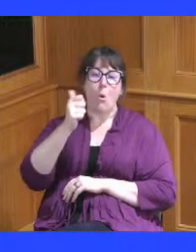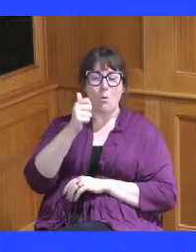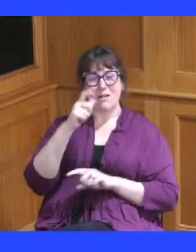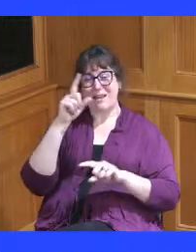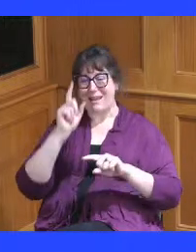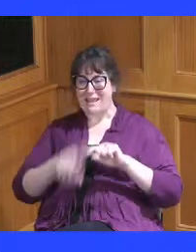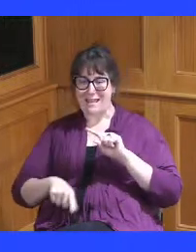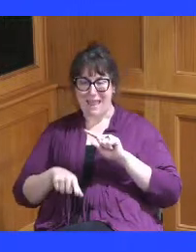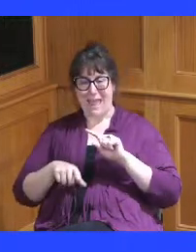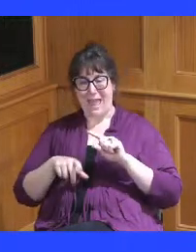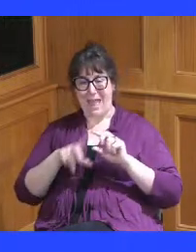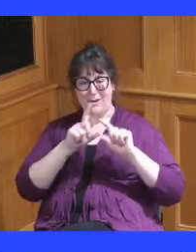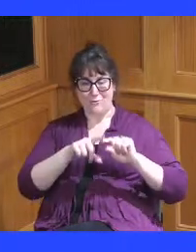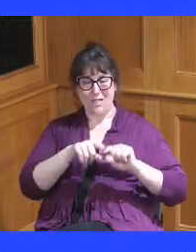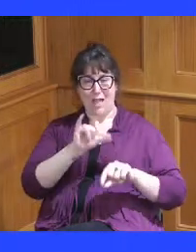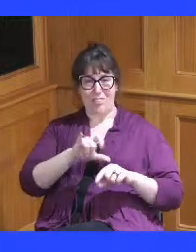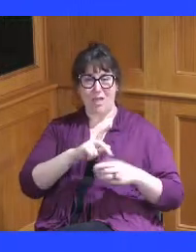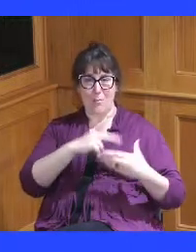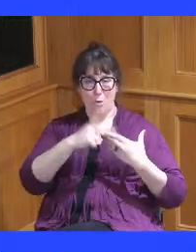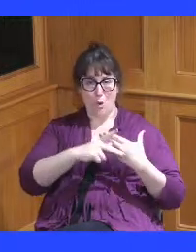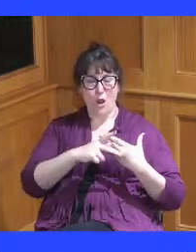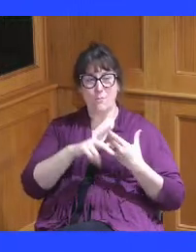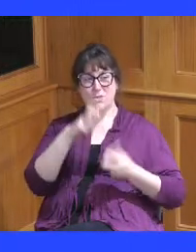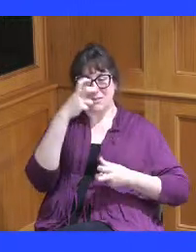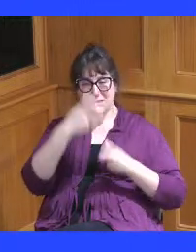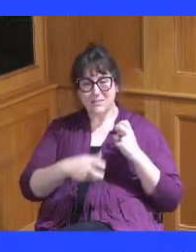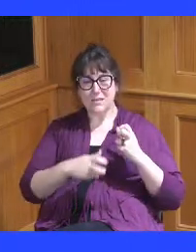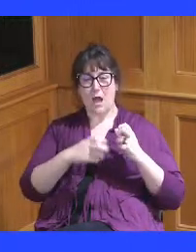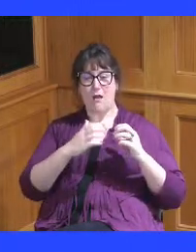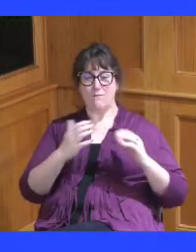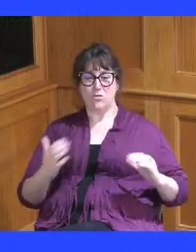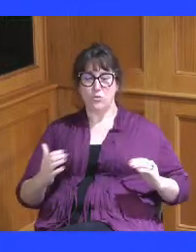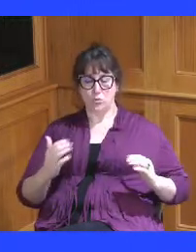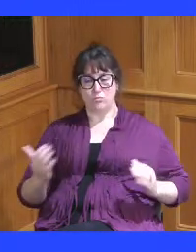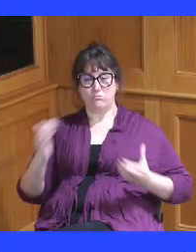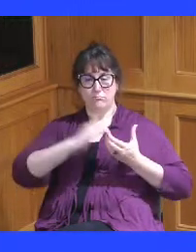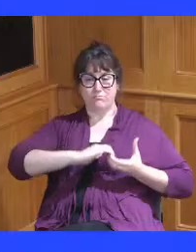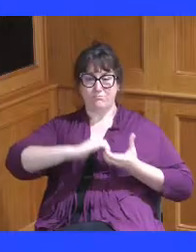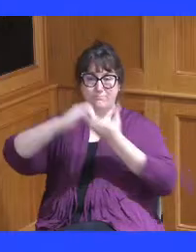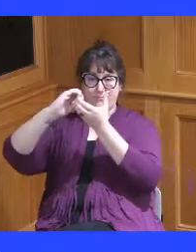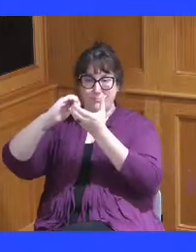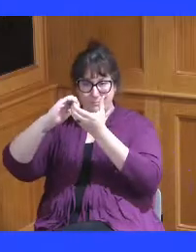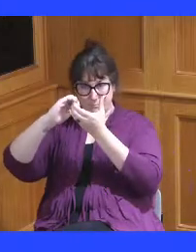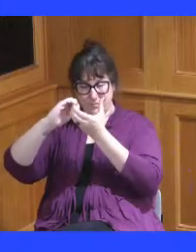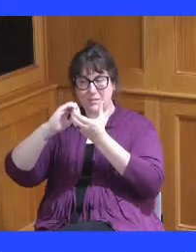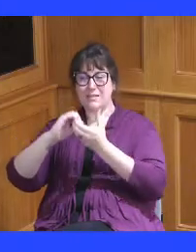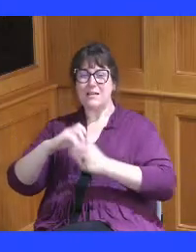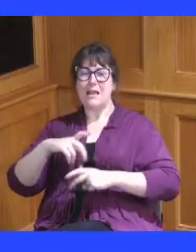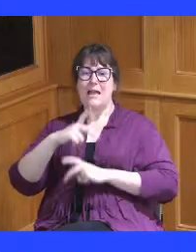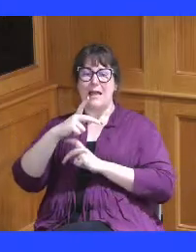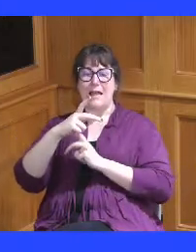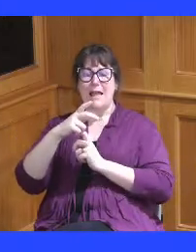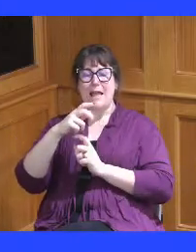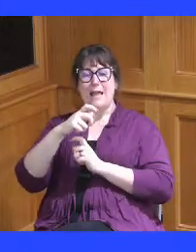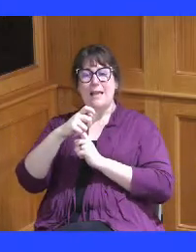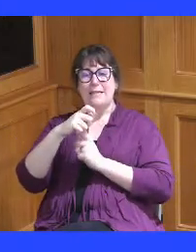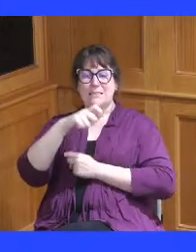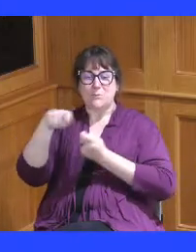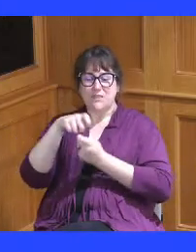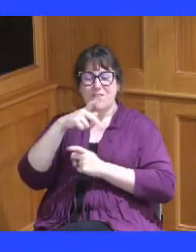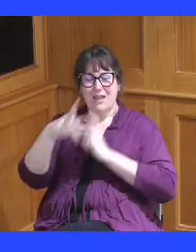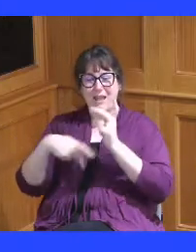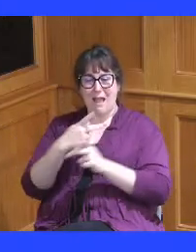hard for us to keep going and get to that next level, which we call success. It takes a special type of person to not only